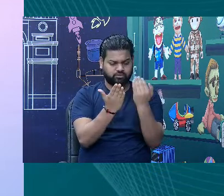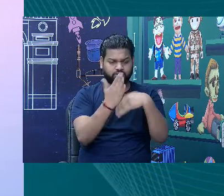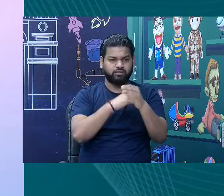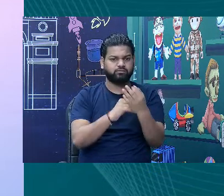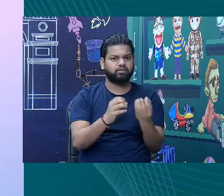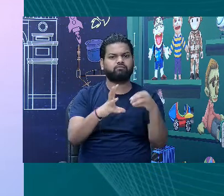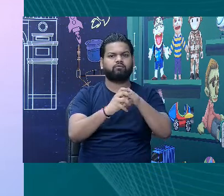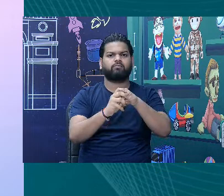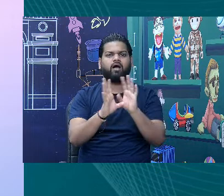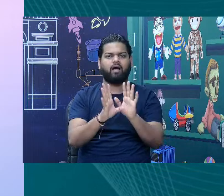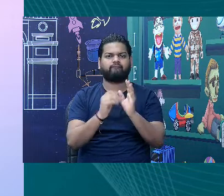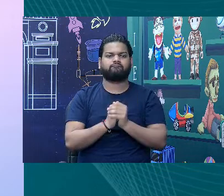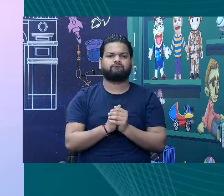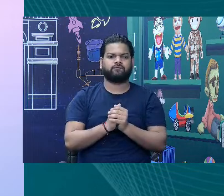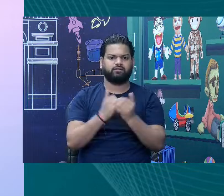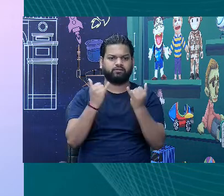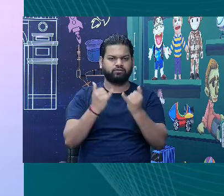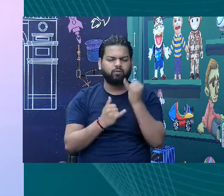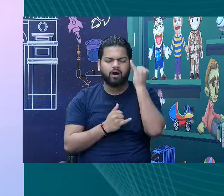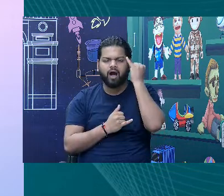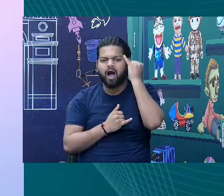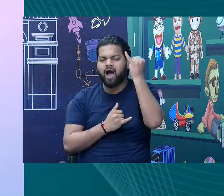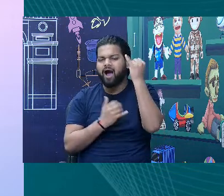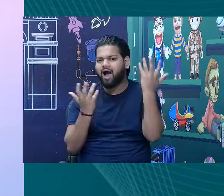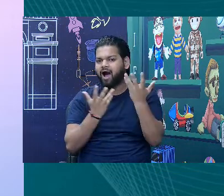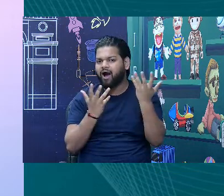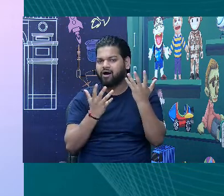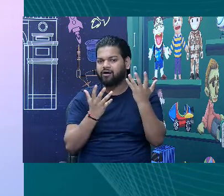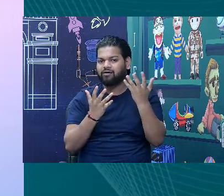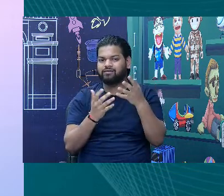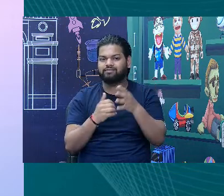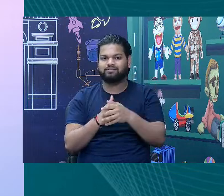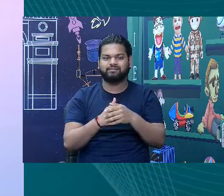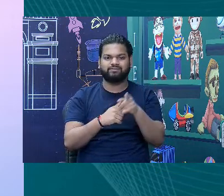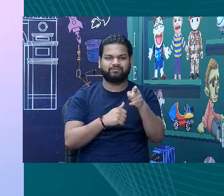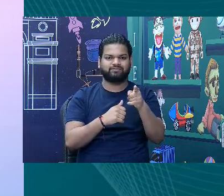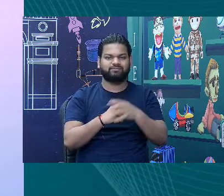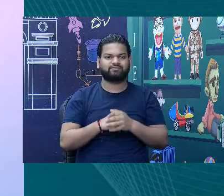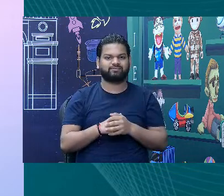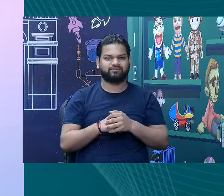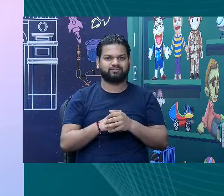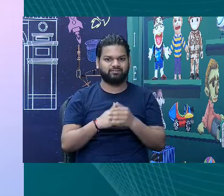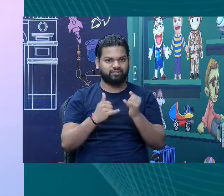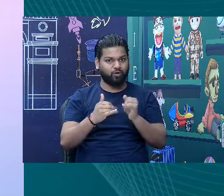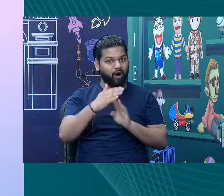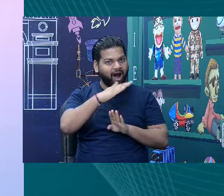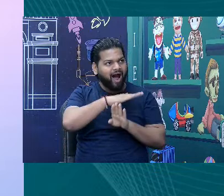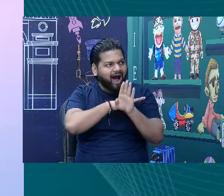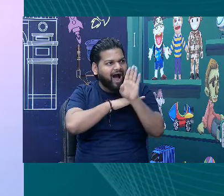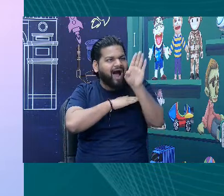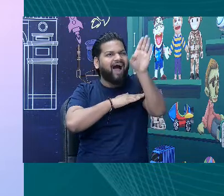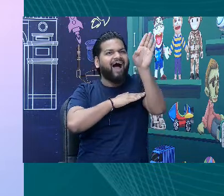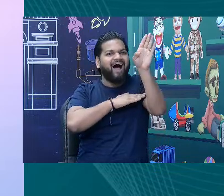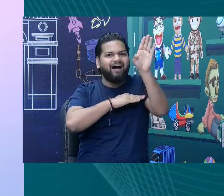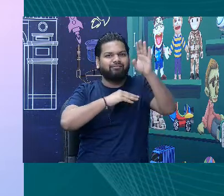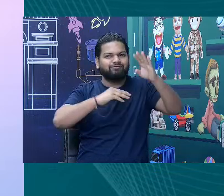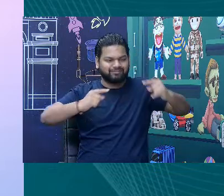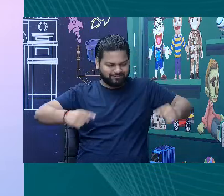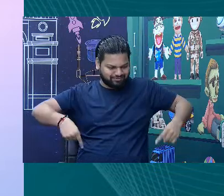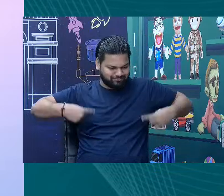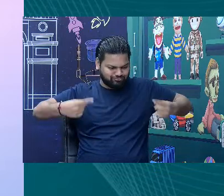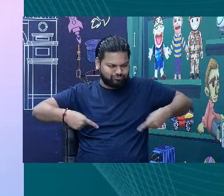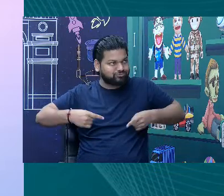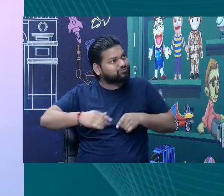Wow. Earlier I had only idea the Palace on Wheels. All right. Yes, now you have Heaven on Wheels, you know about it.